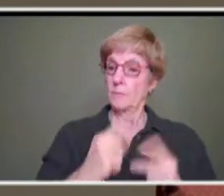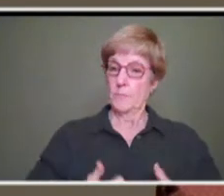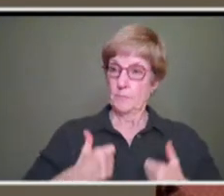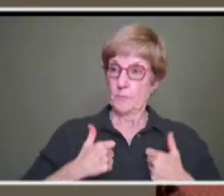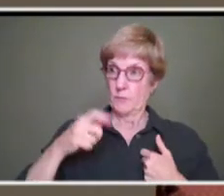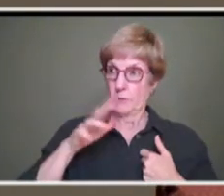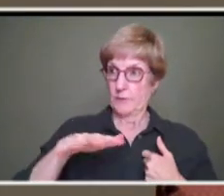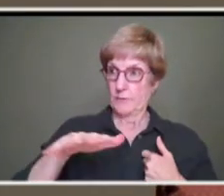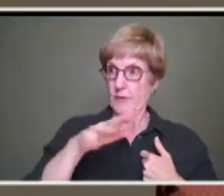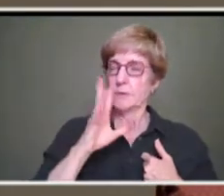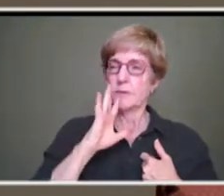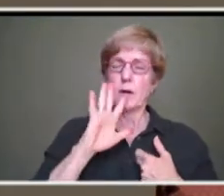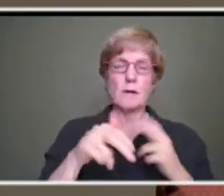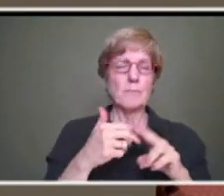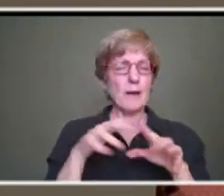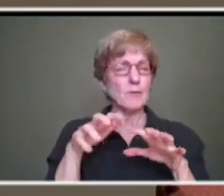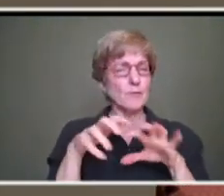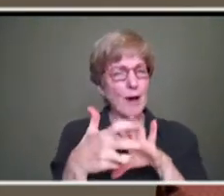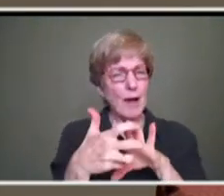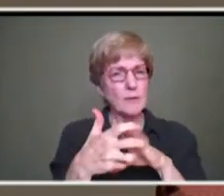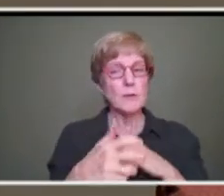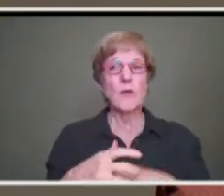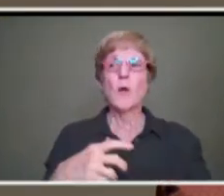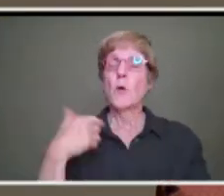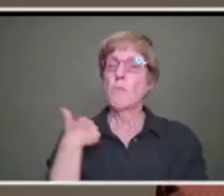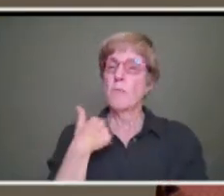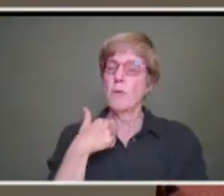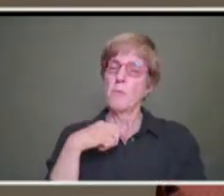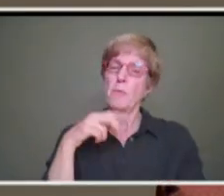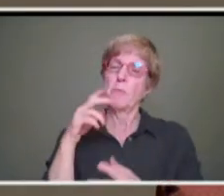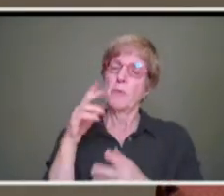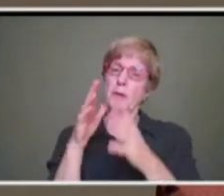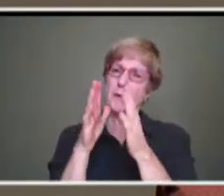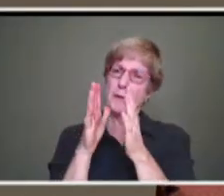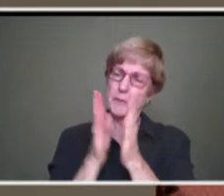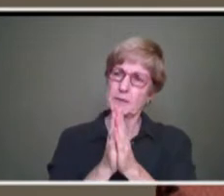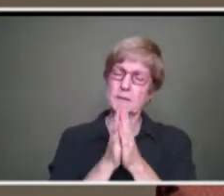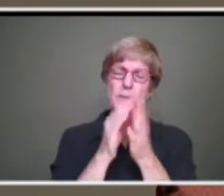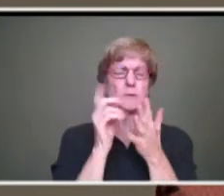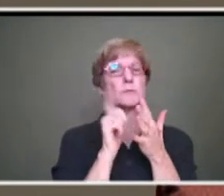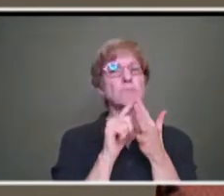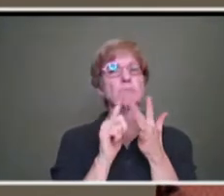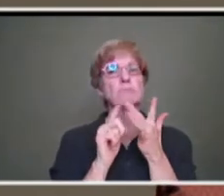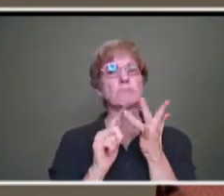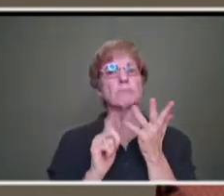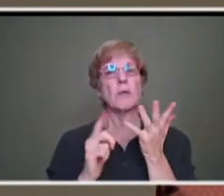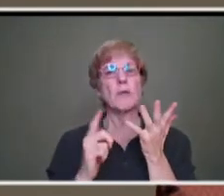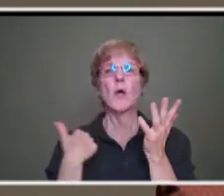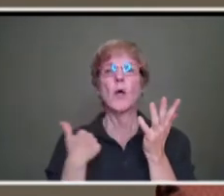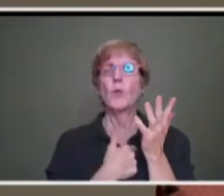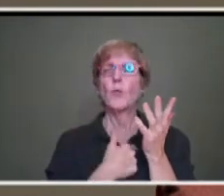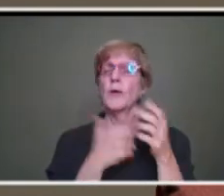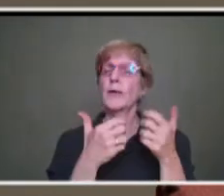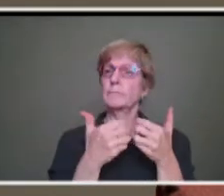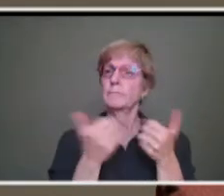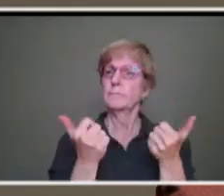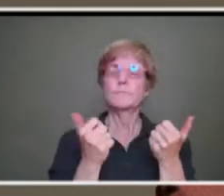the overcrowding and everything but when we look at these petitions we look at them singularly